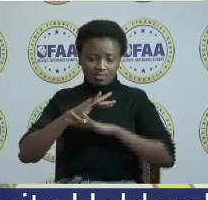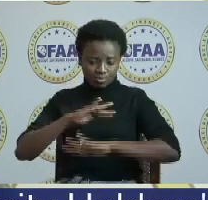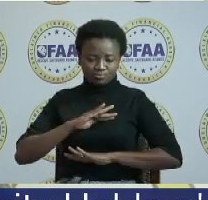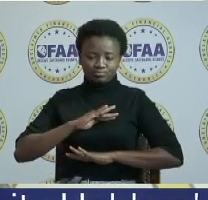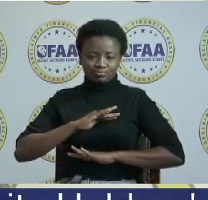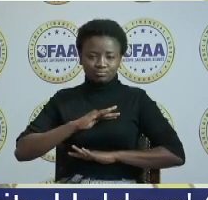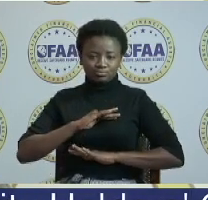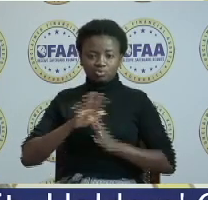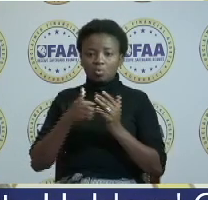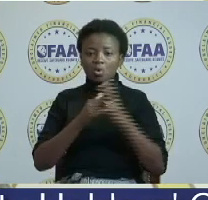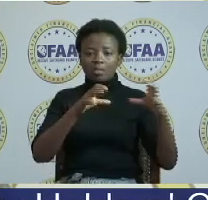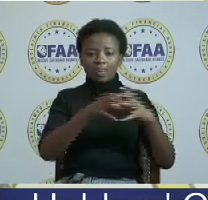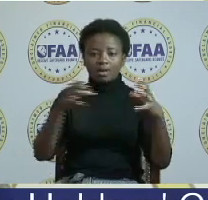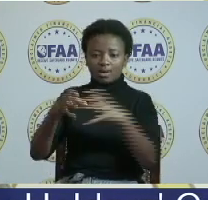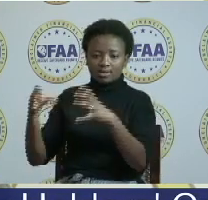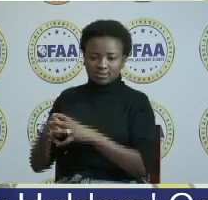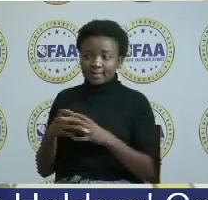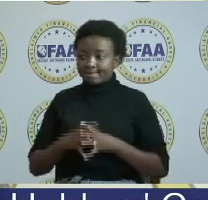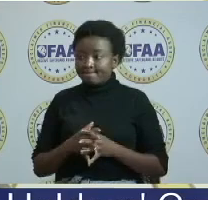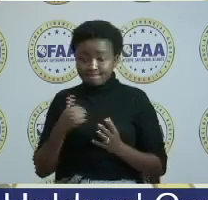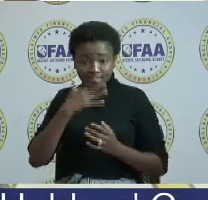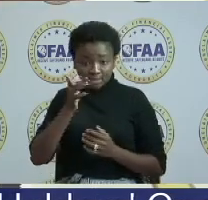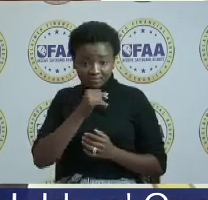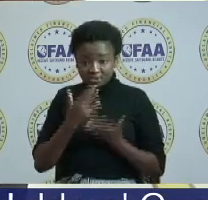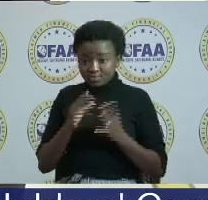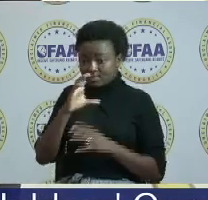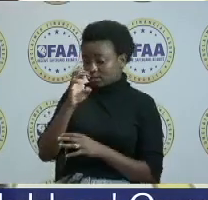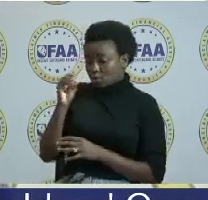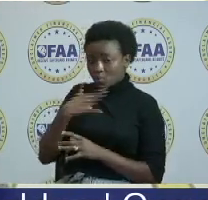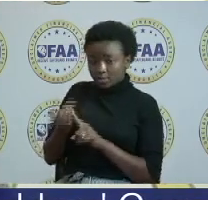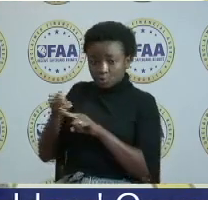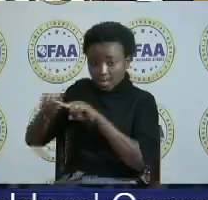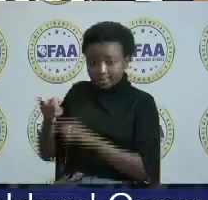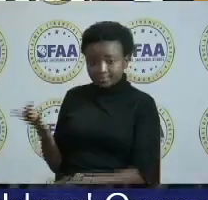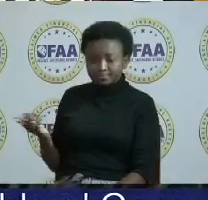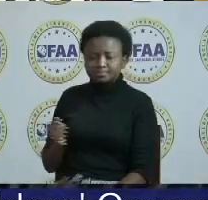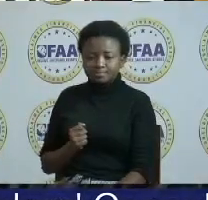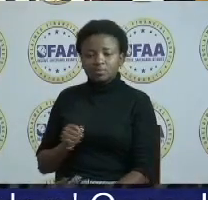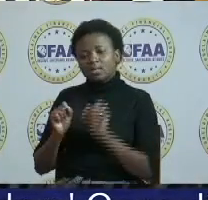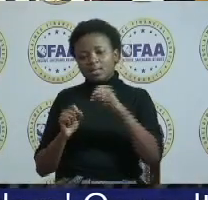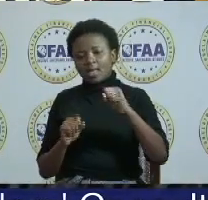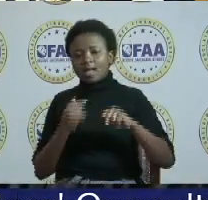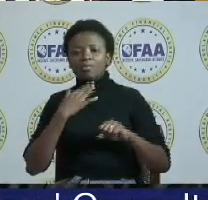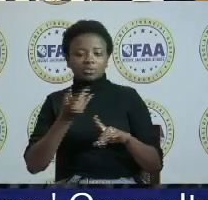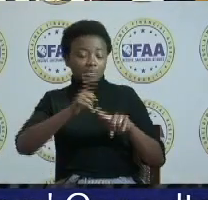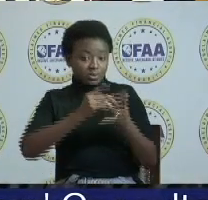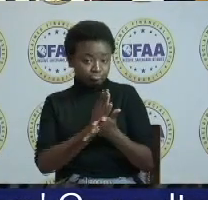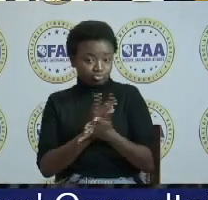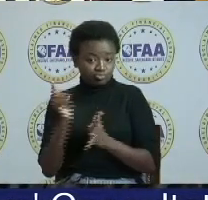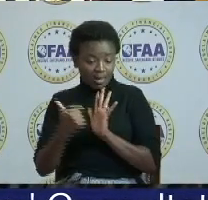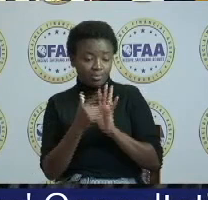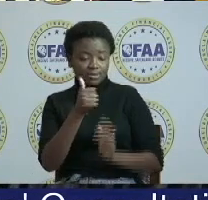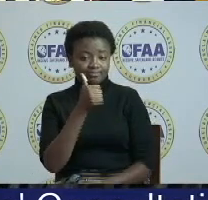satisfactory to all the parties. I'm not sure whether the CEO... Maybe the CEO, if you'd like to contribute. Yes. Thank you, Chair. It's true. We